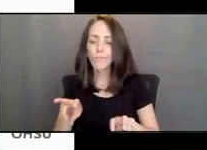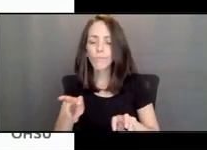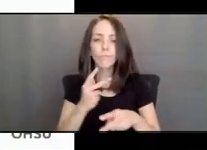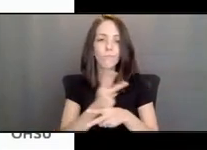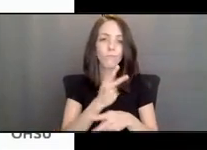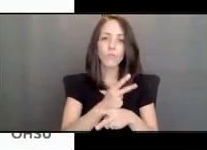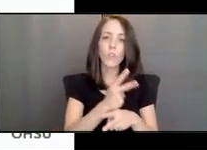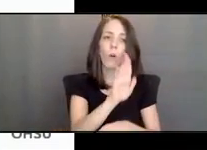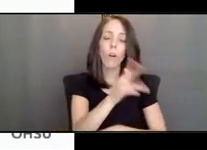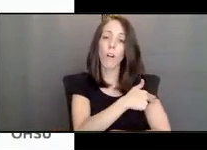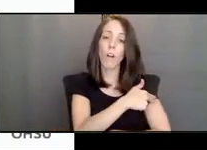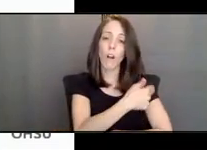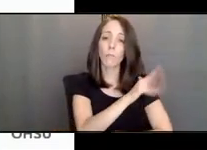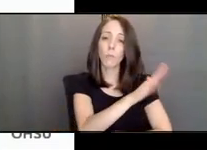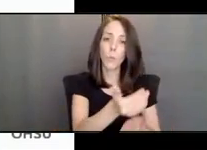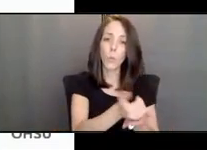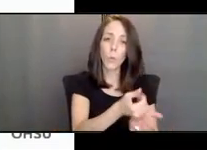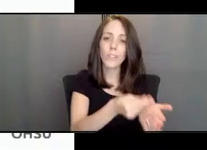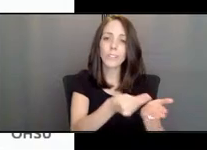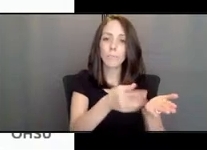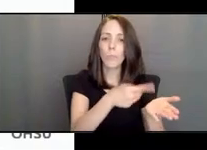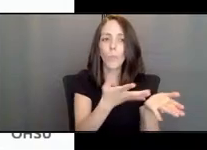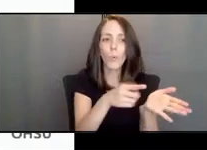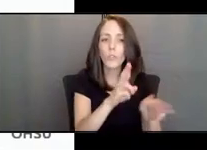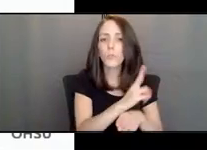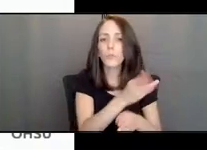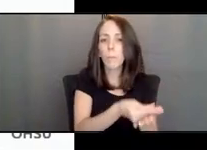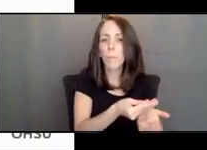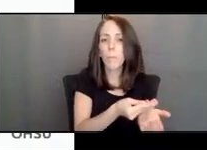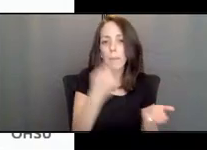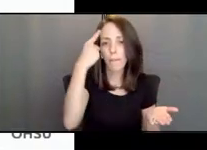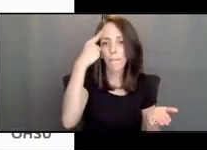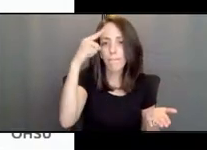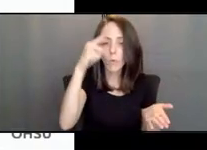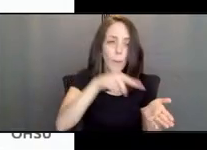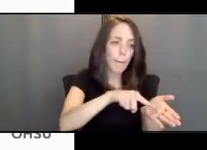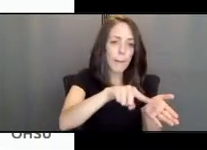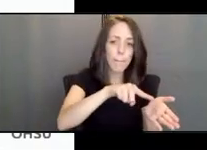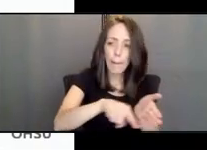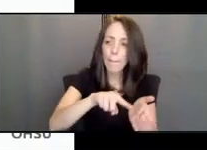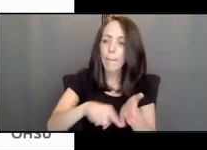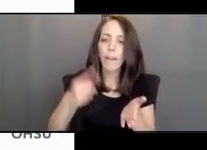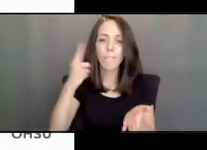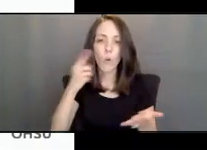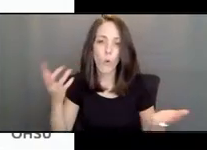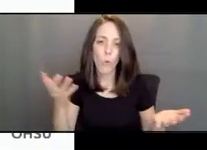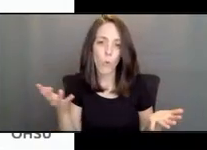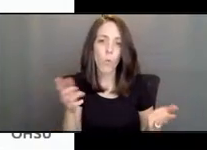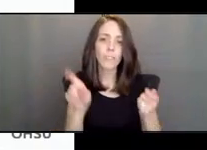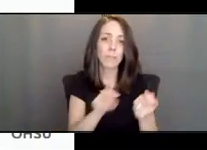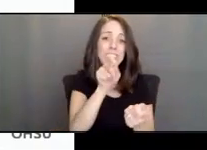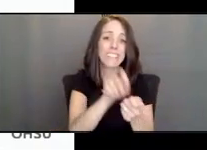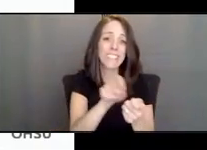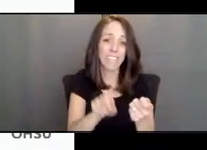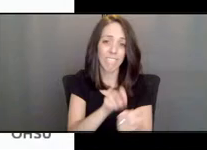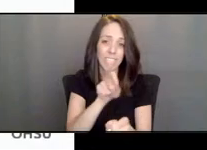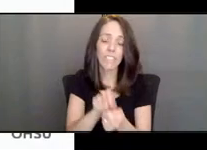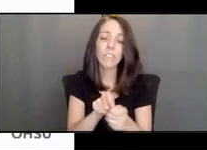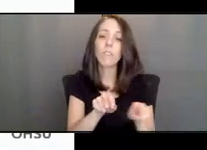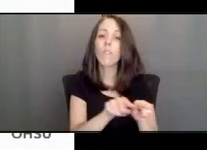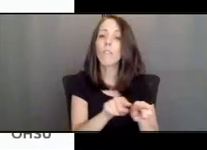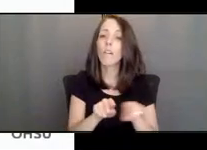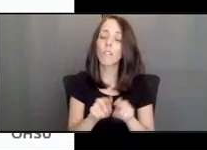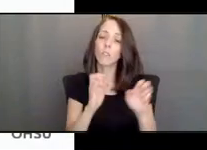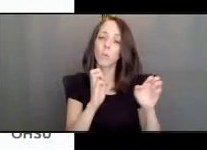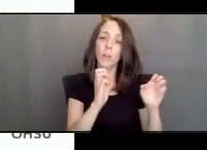and expenses, as well as the interdependence across patient care, research, and education in the work of the School of